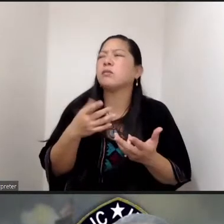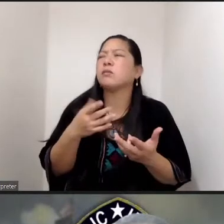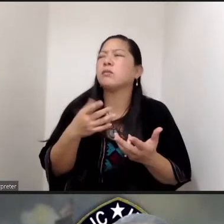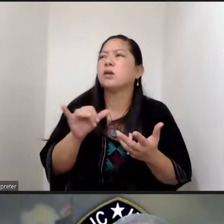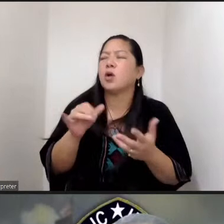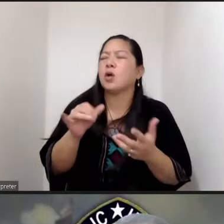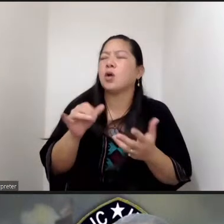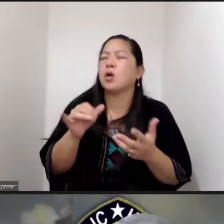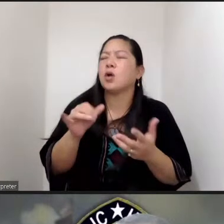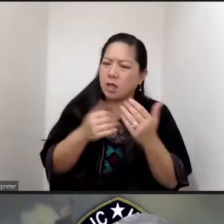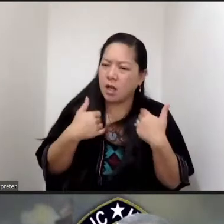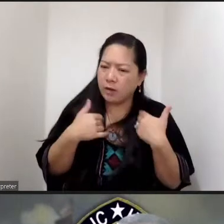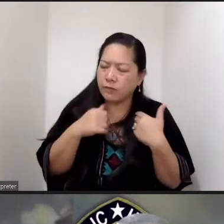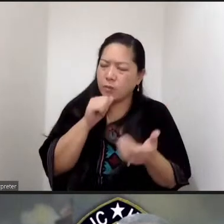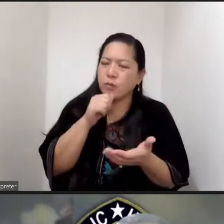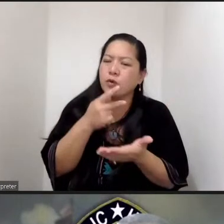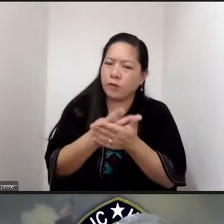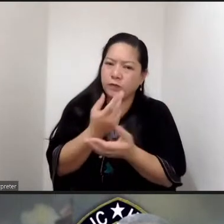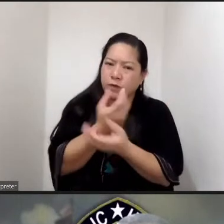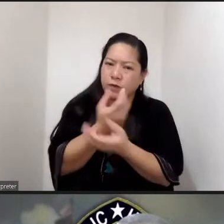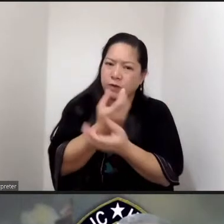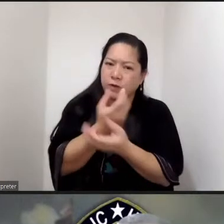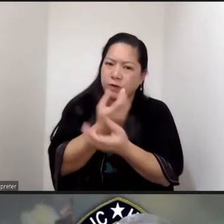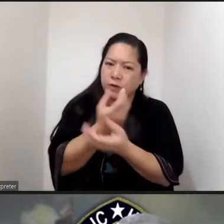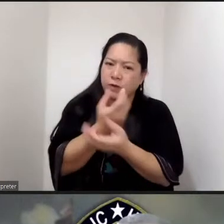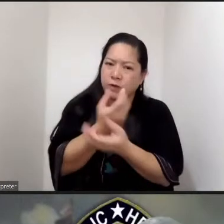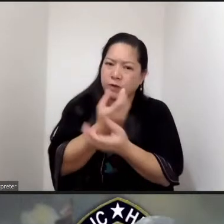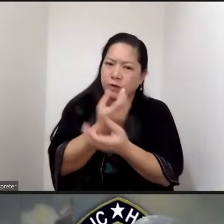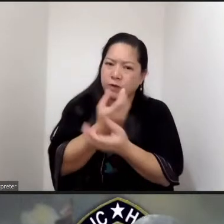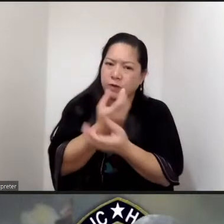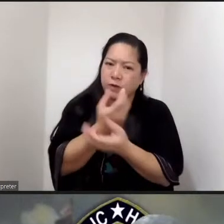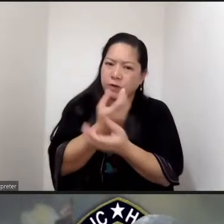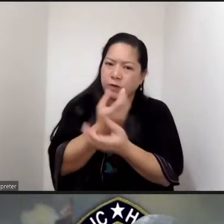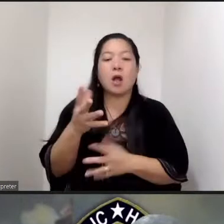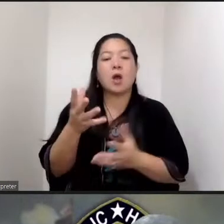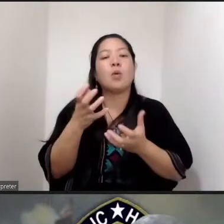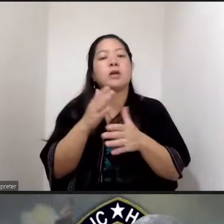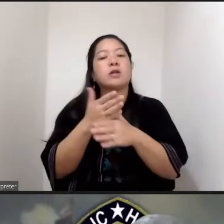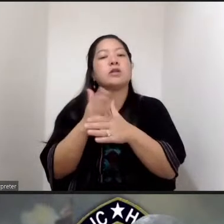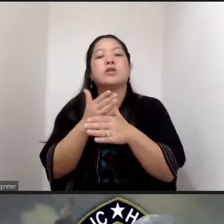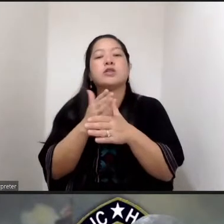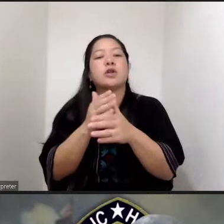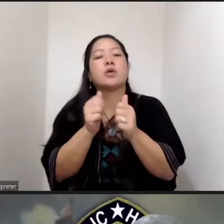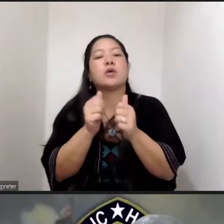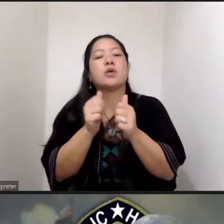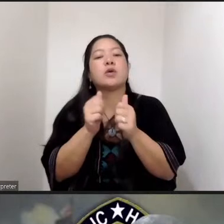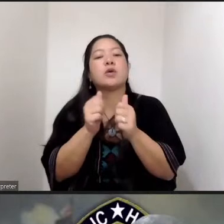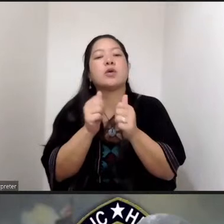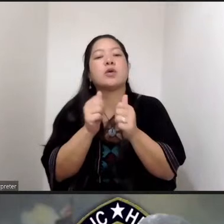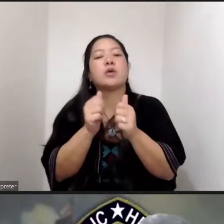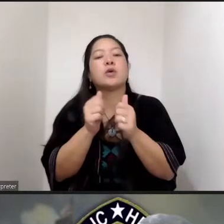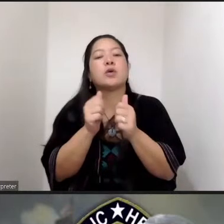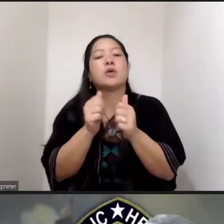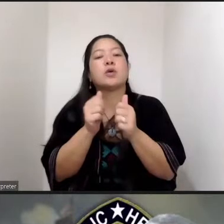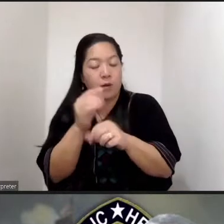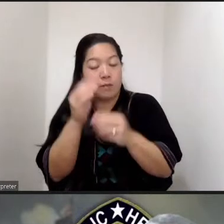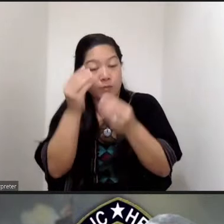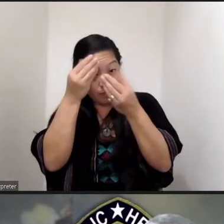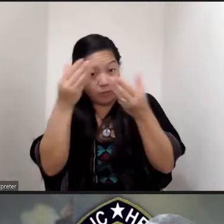have proven to save lives. So I just want to assure the people that